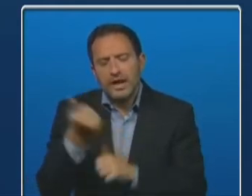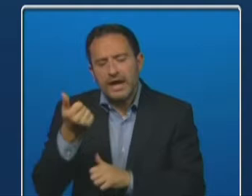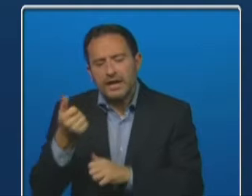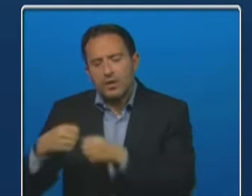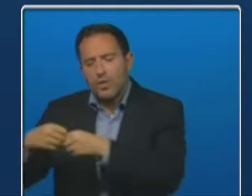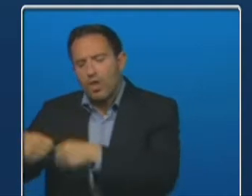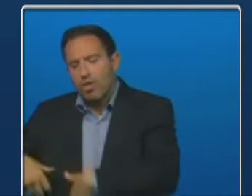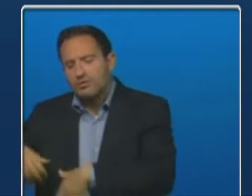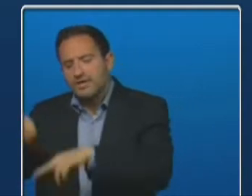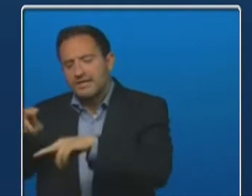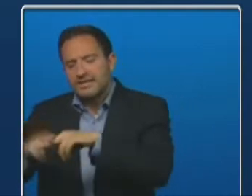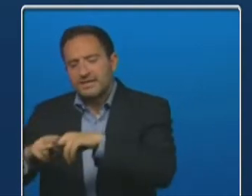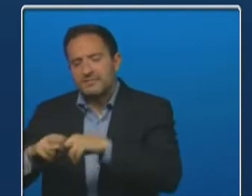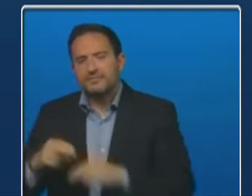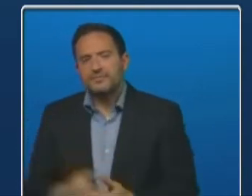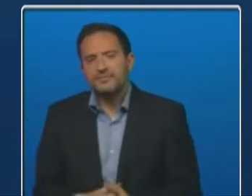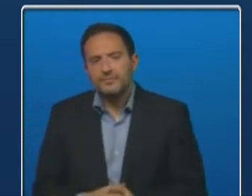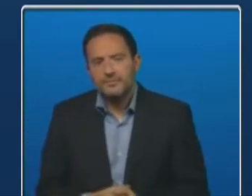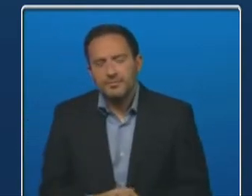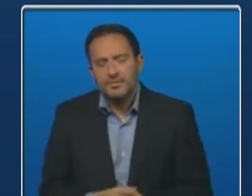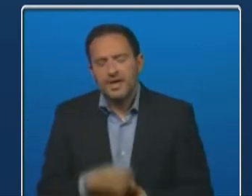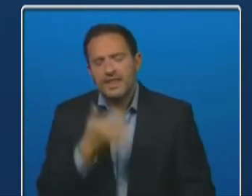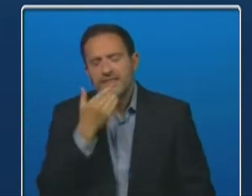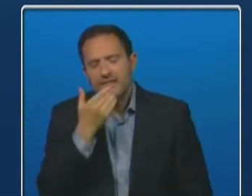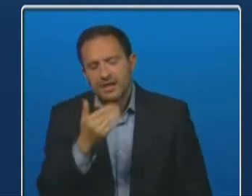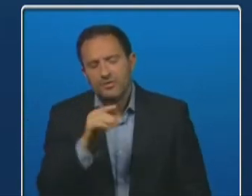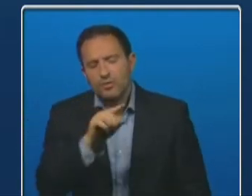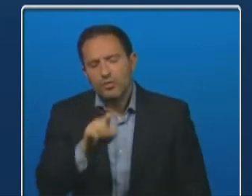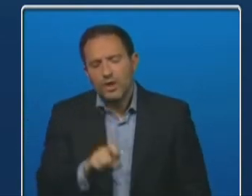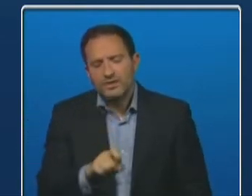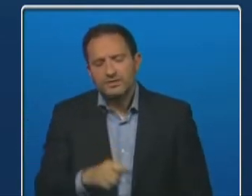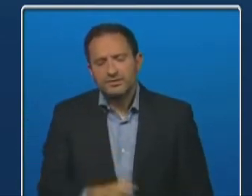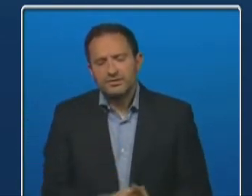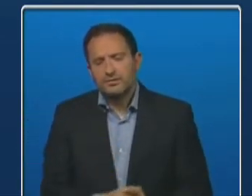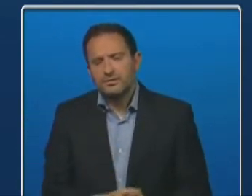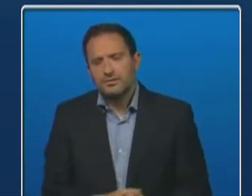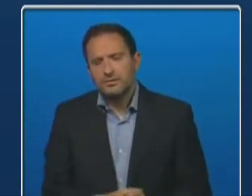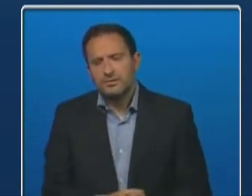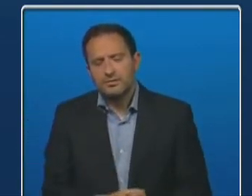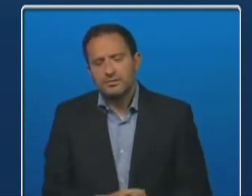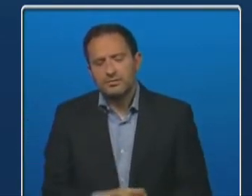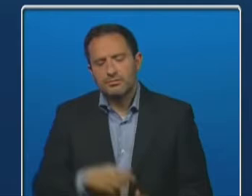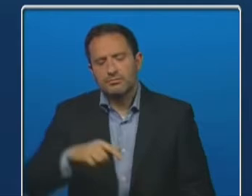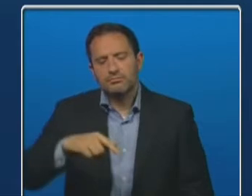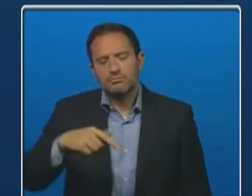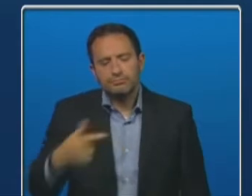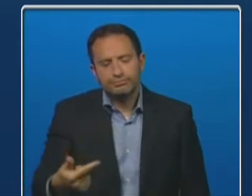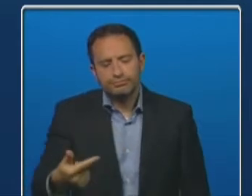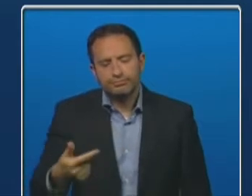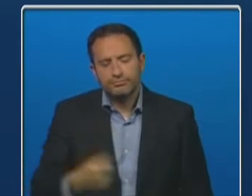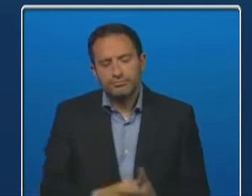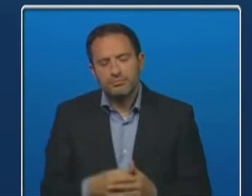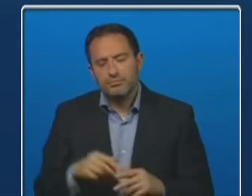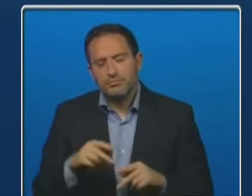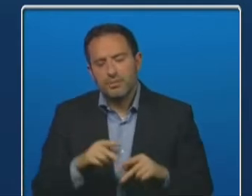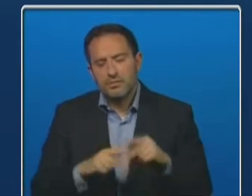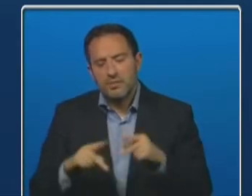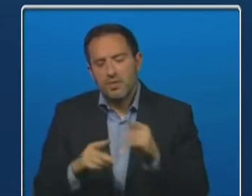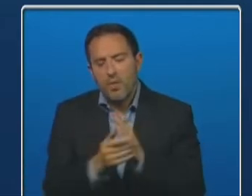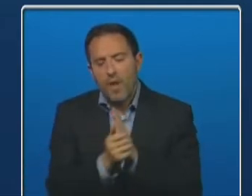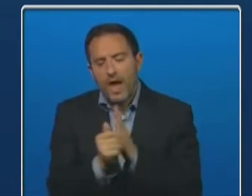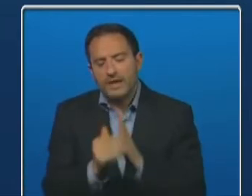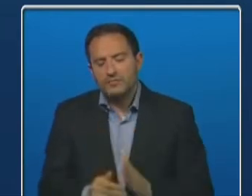House? Thanks for that question. We'll have our demo experts address that on the